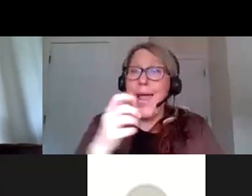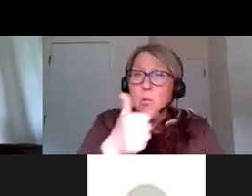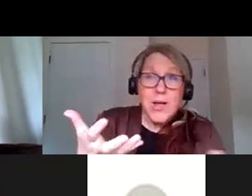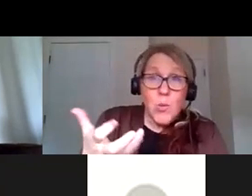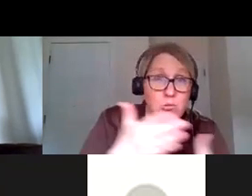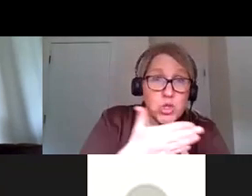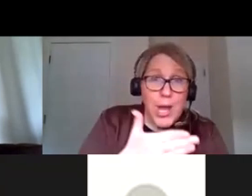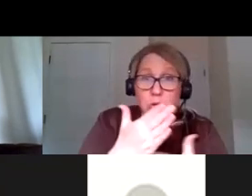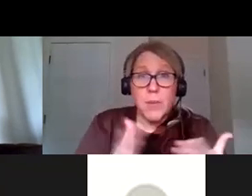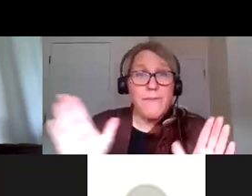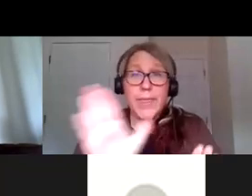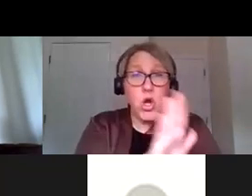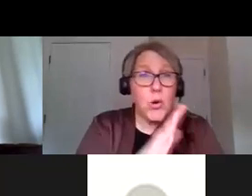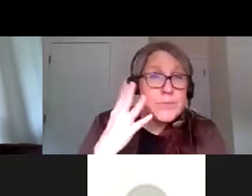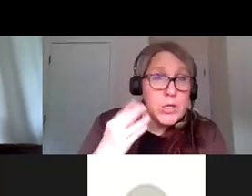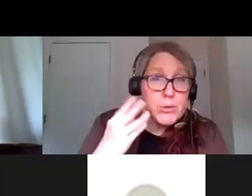some experiences?